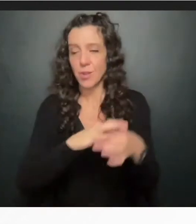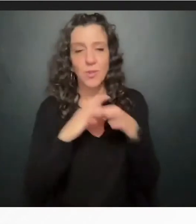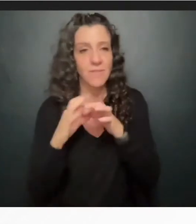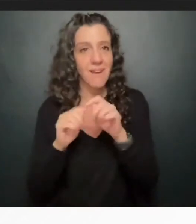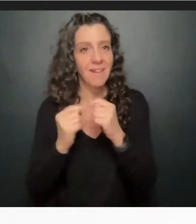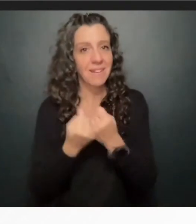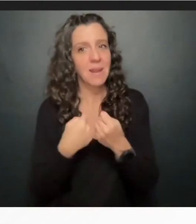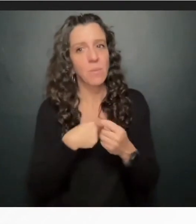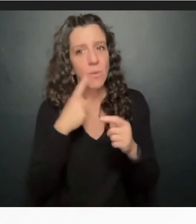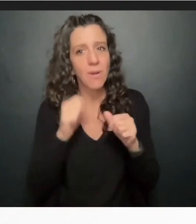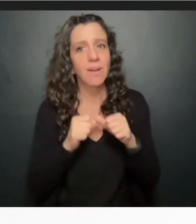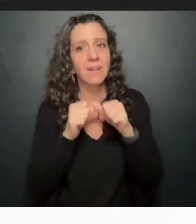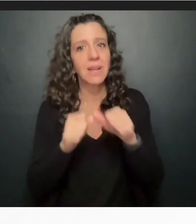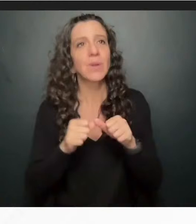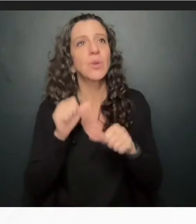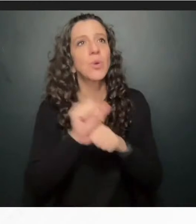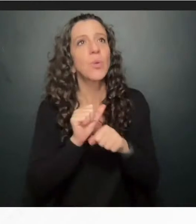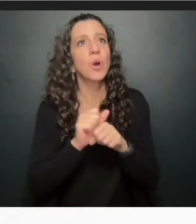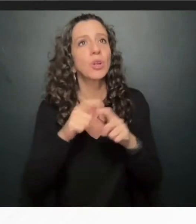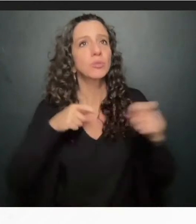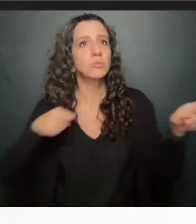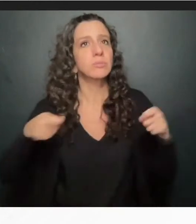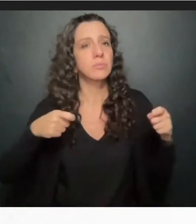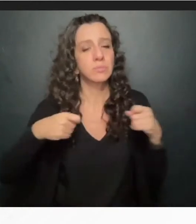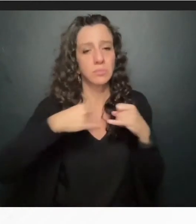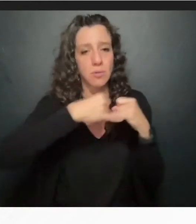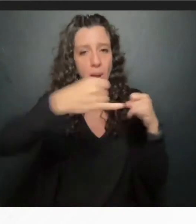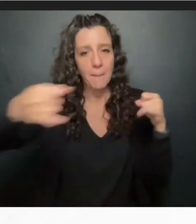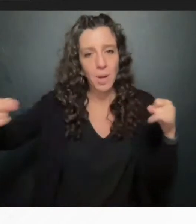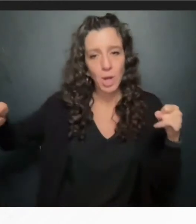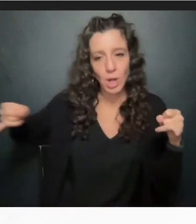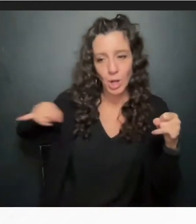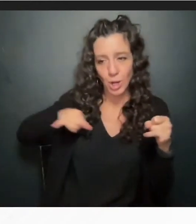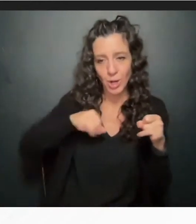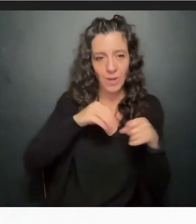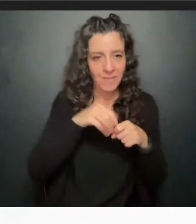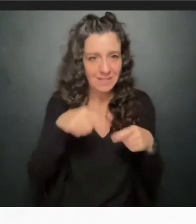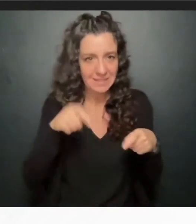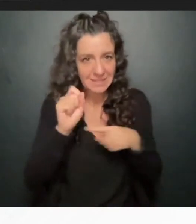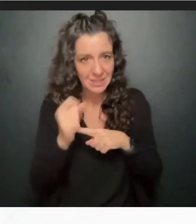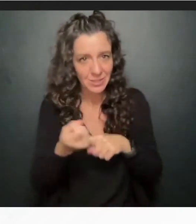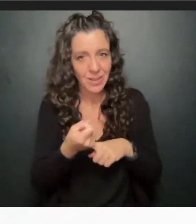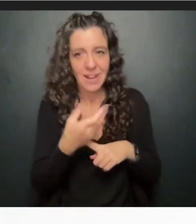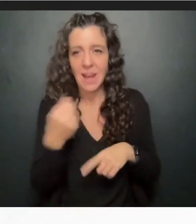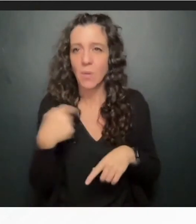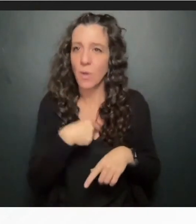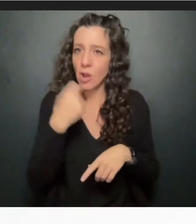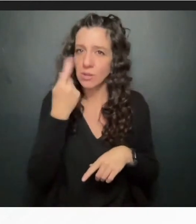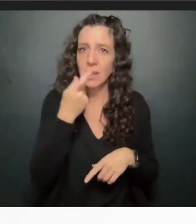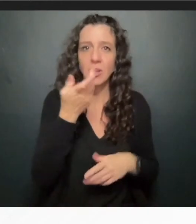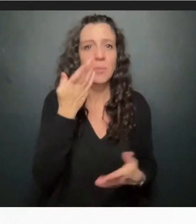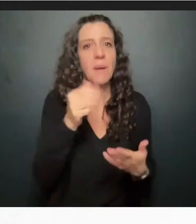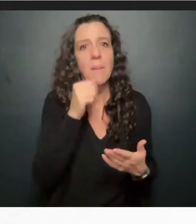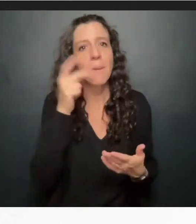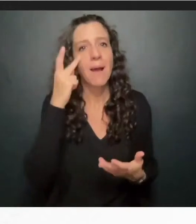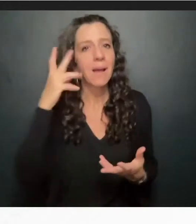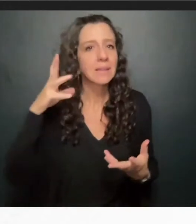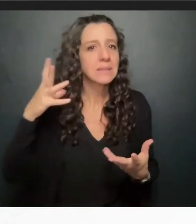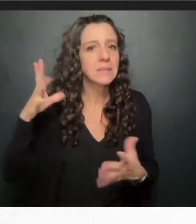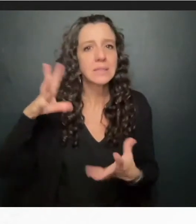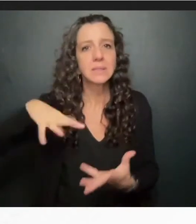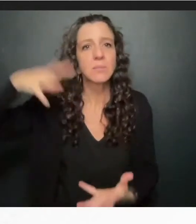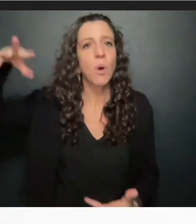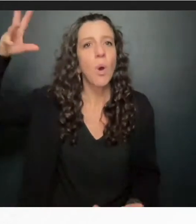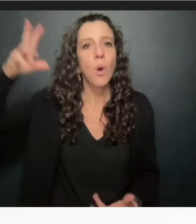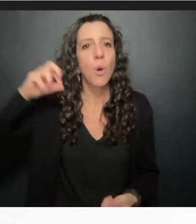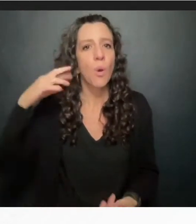continue to work to get perimeter control on this incident. Understanding that you may not see smoke and flames